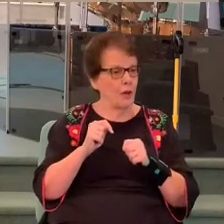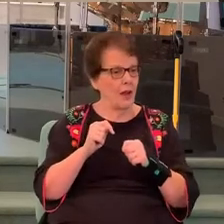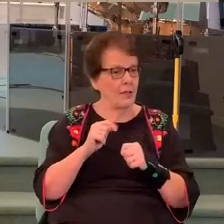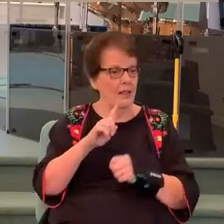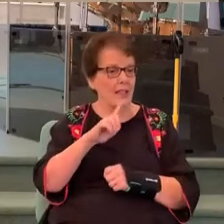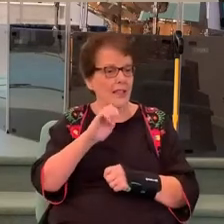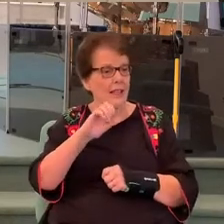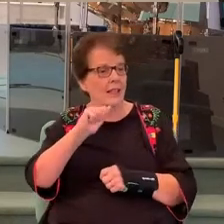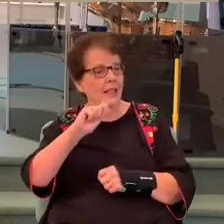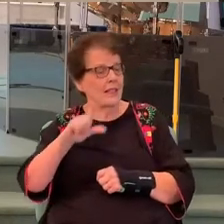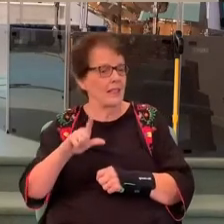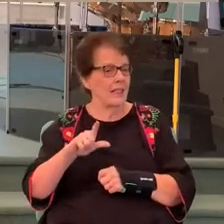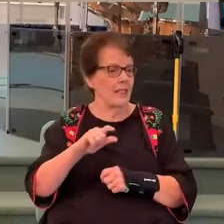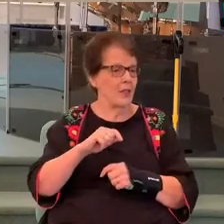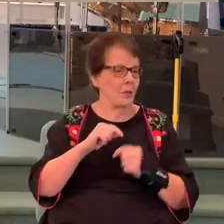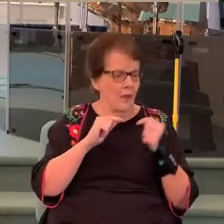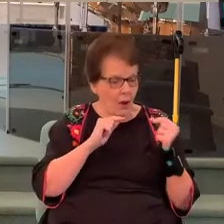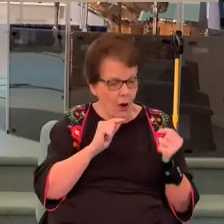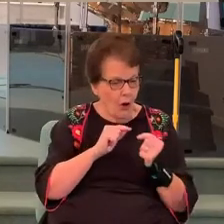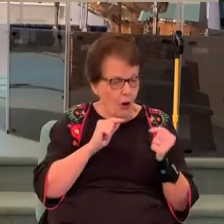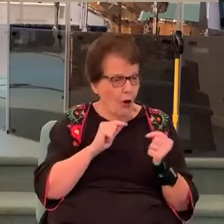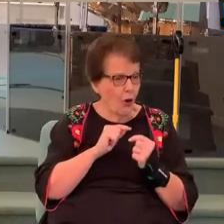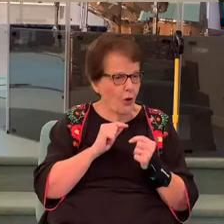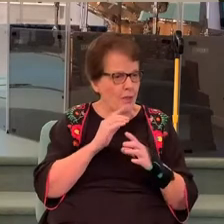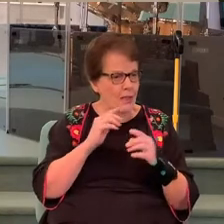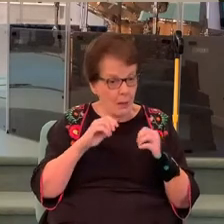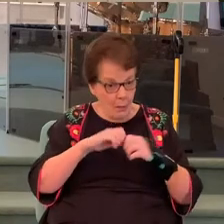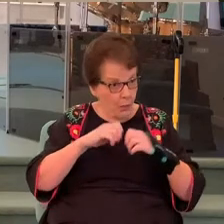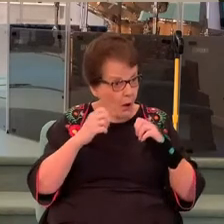We have the beauty of the body of Christ.